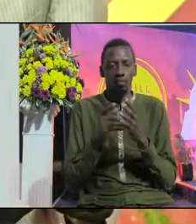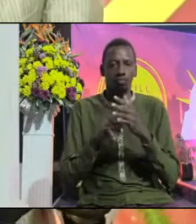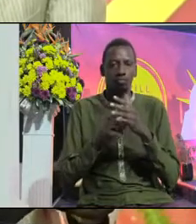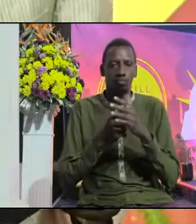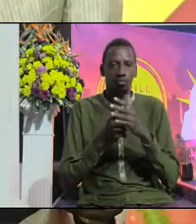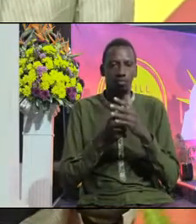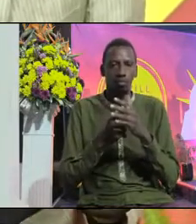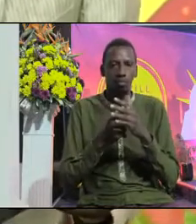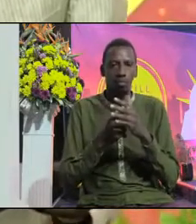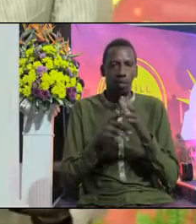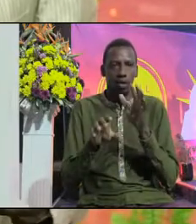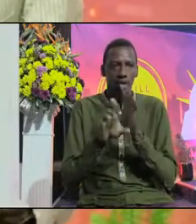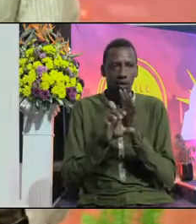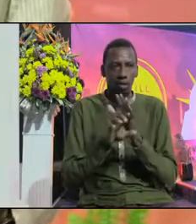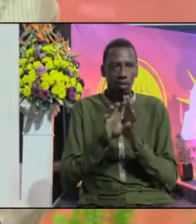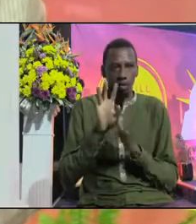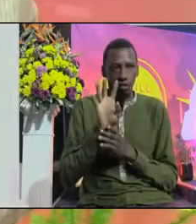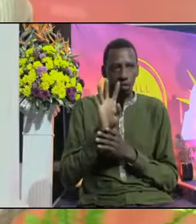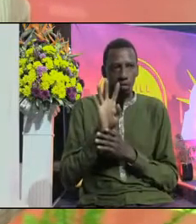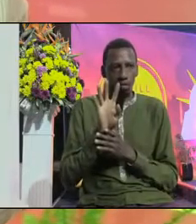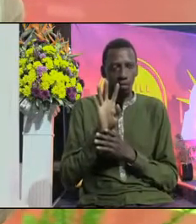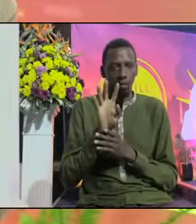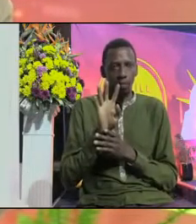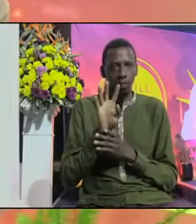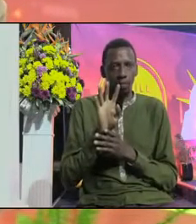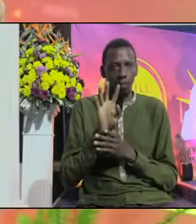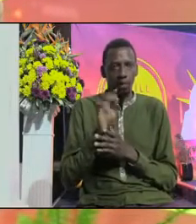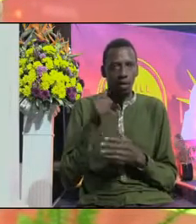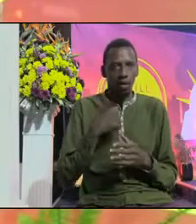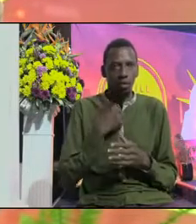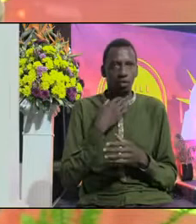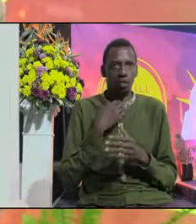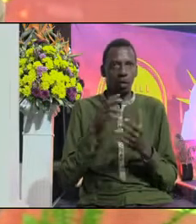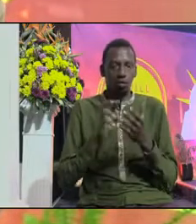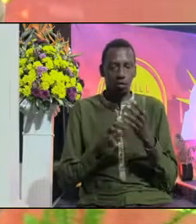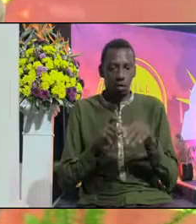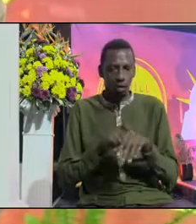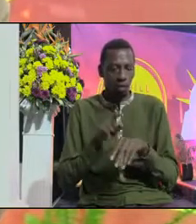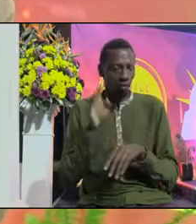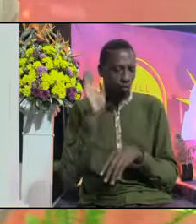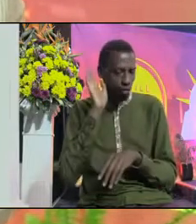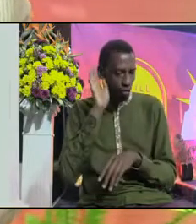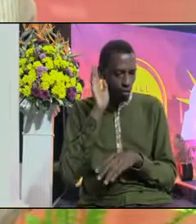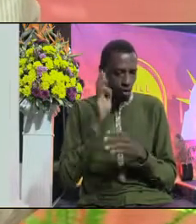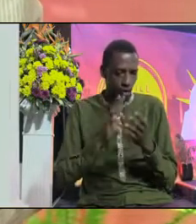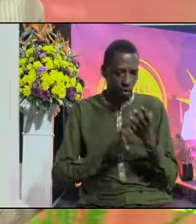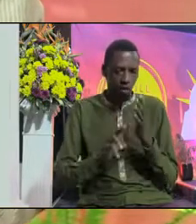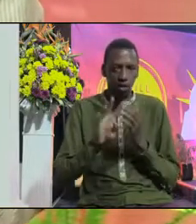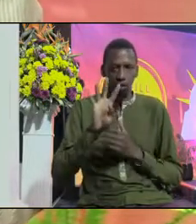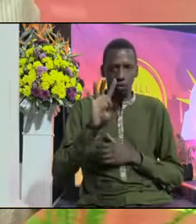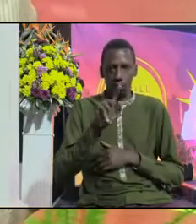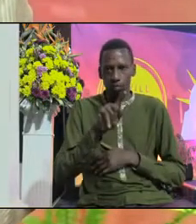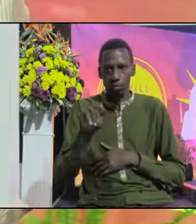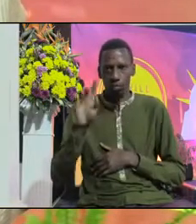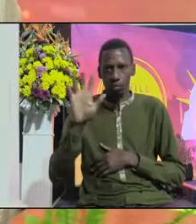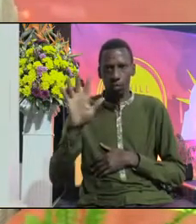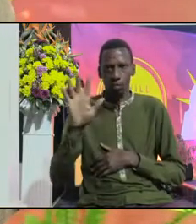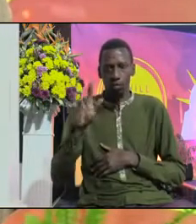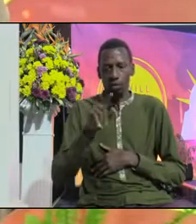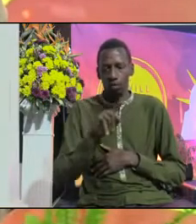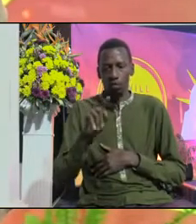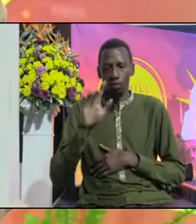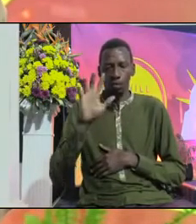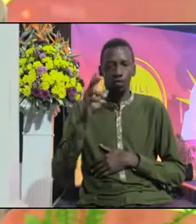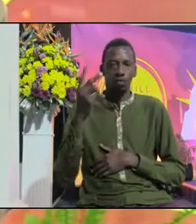Beginnings, chapter 41, and I want to read in you here in verses 45 to